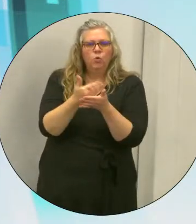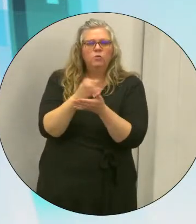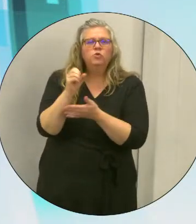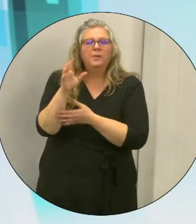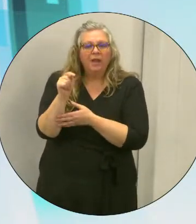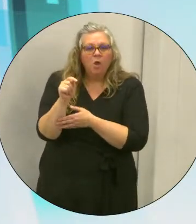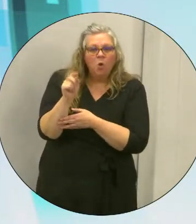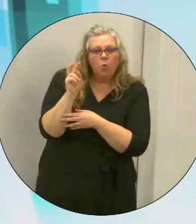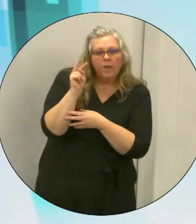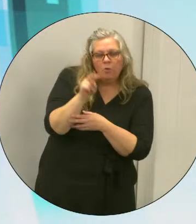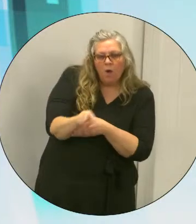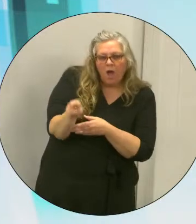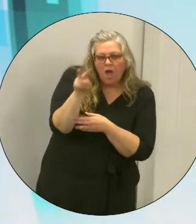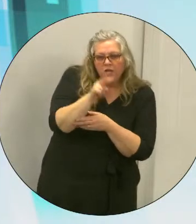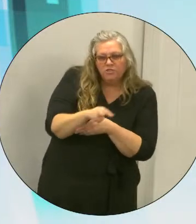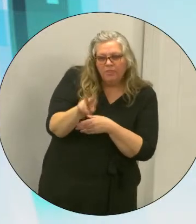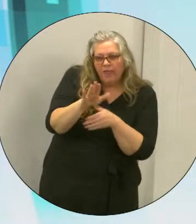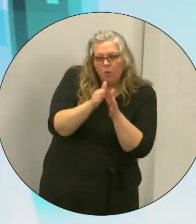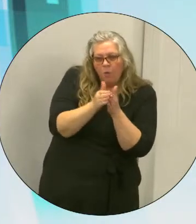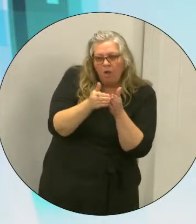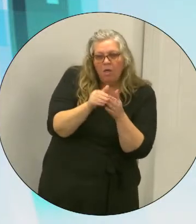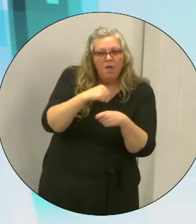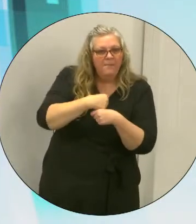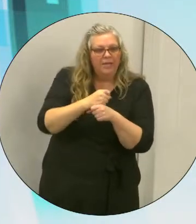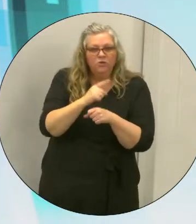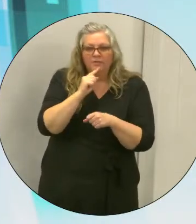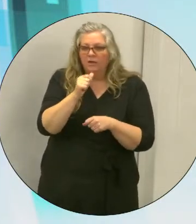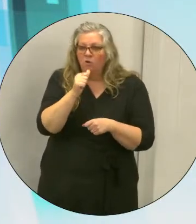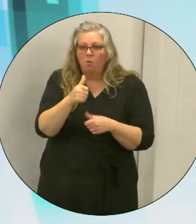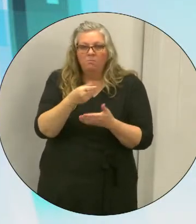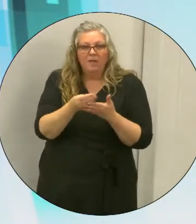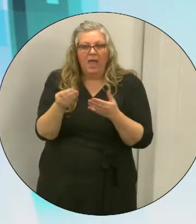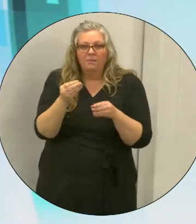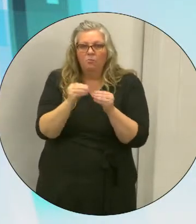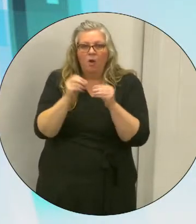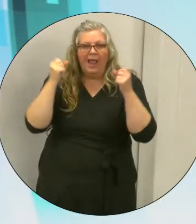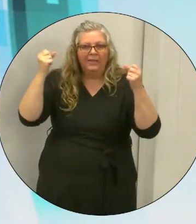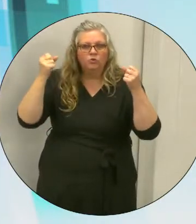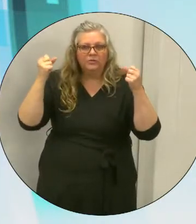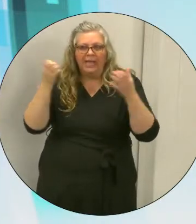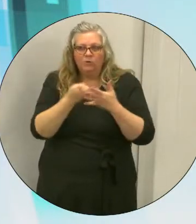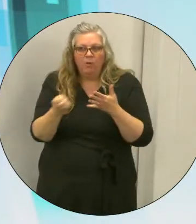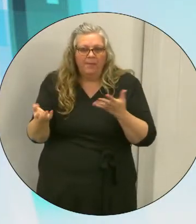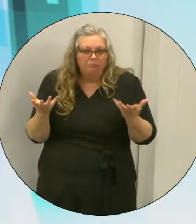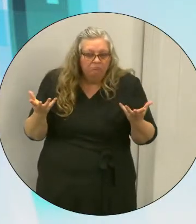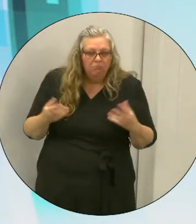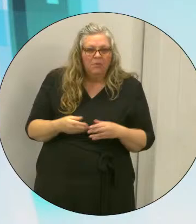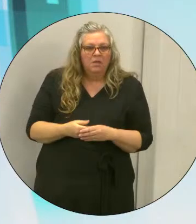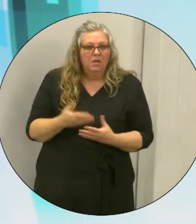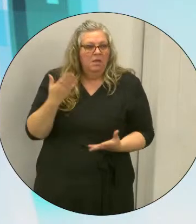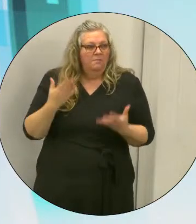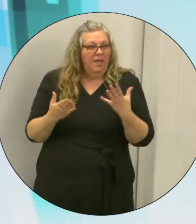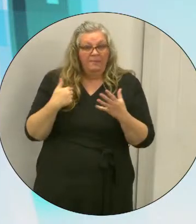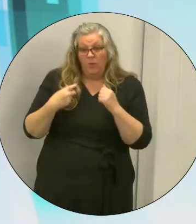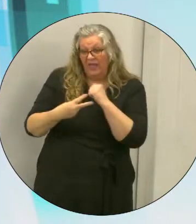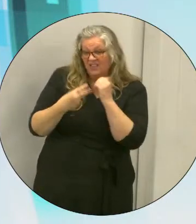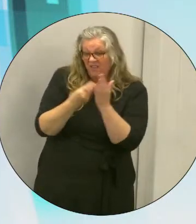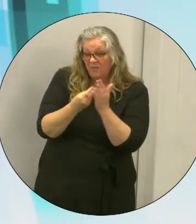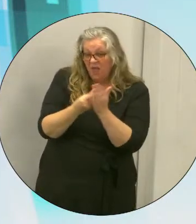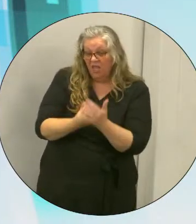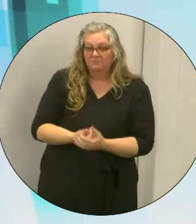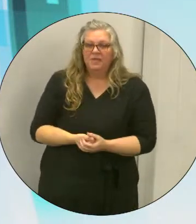we watch their wallets and make sure they don't buy no more exercise equipment. That'd be a good idea. Maybe we can keep school in the money.